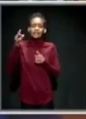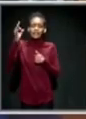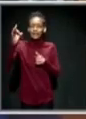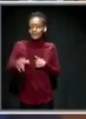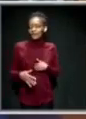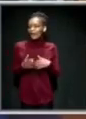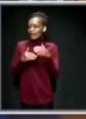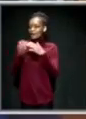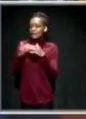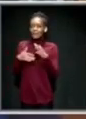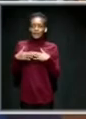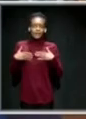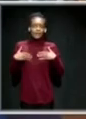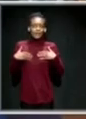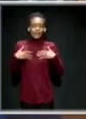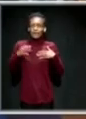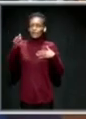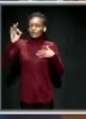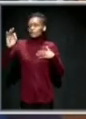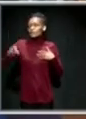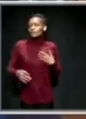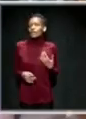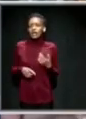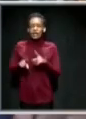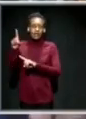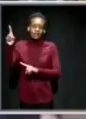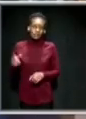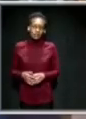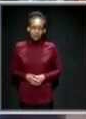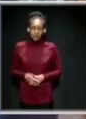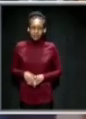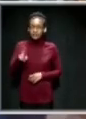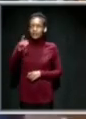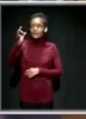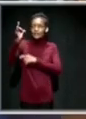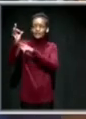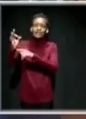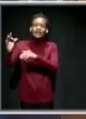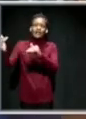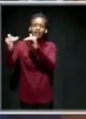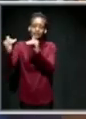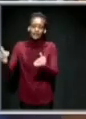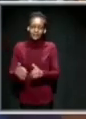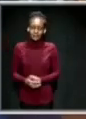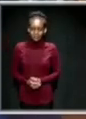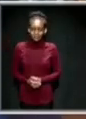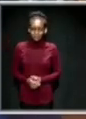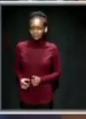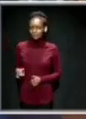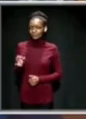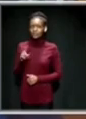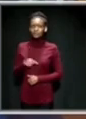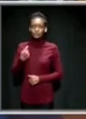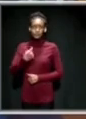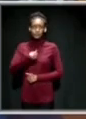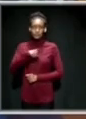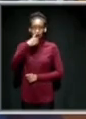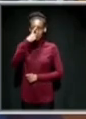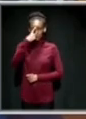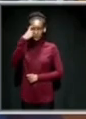and also building a future that is equal. So if we believe in